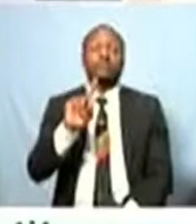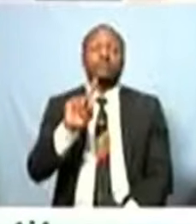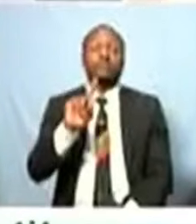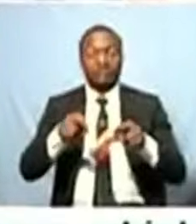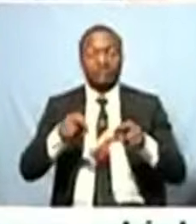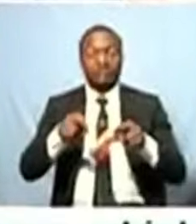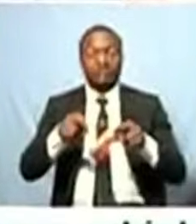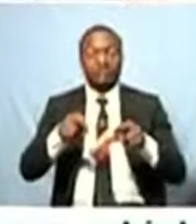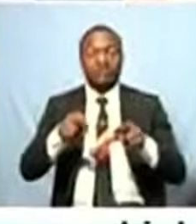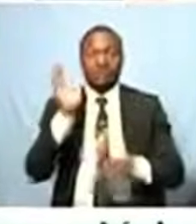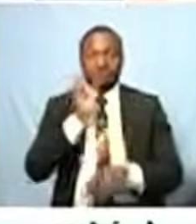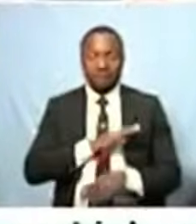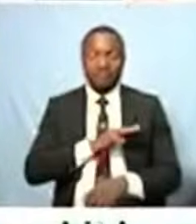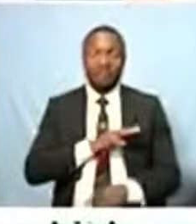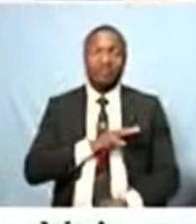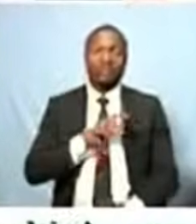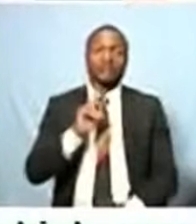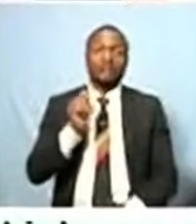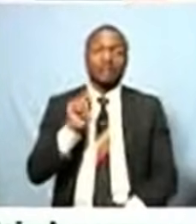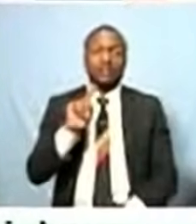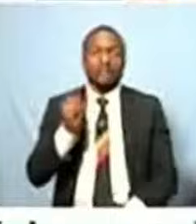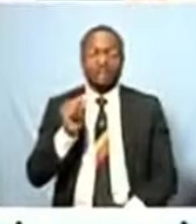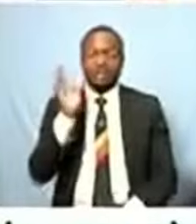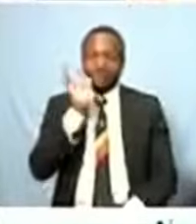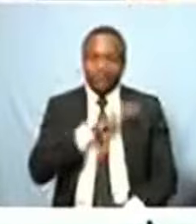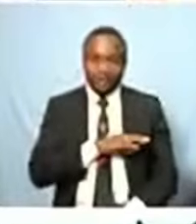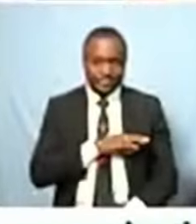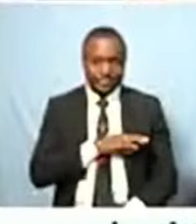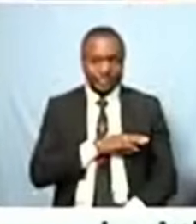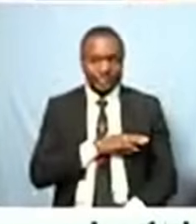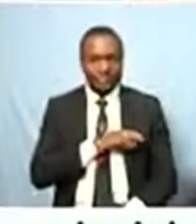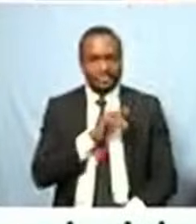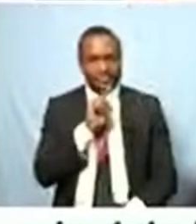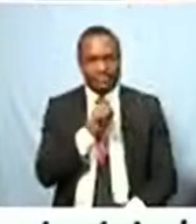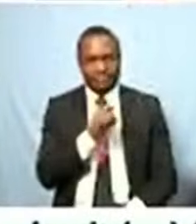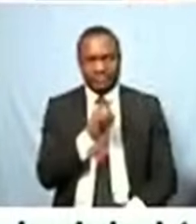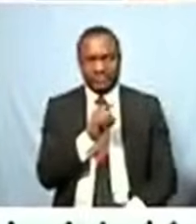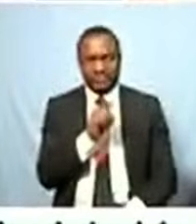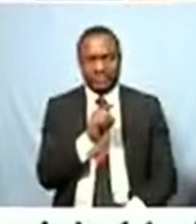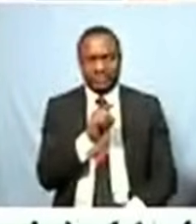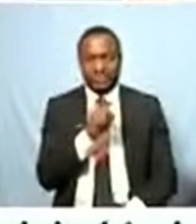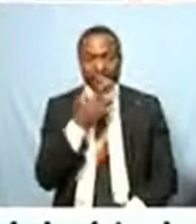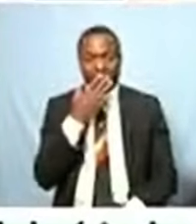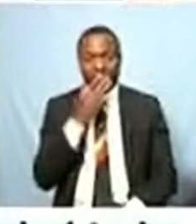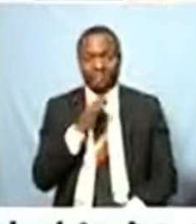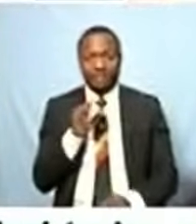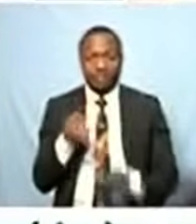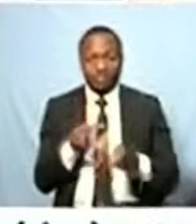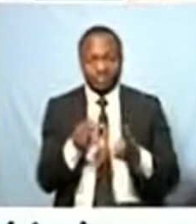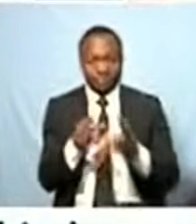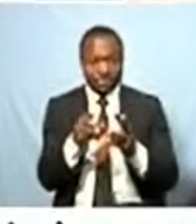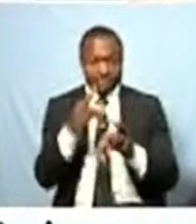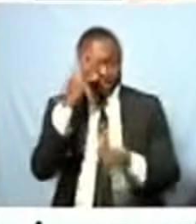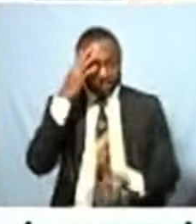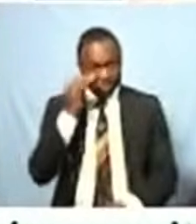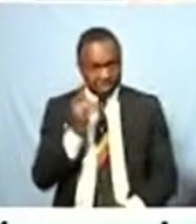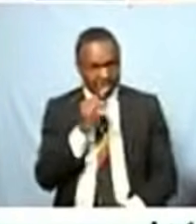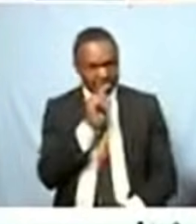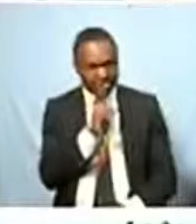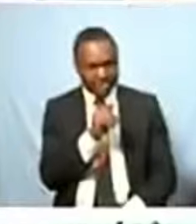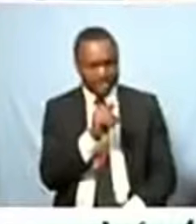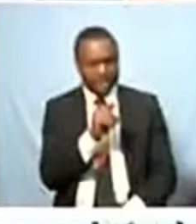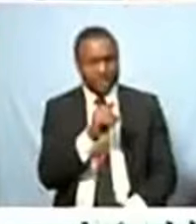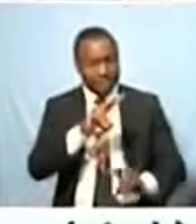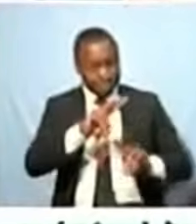talked about Chikankata, done. I think that's a divisive way. Because she herself